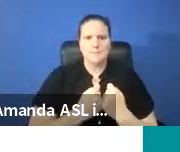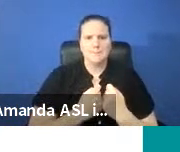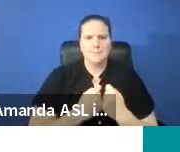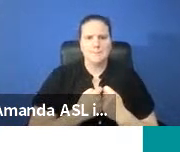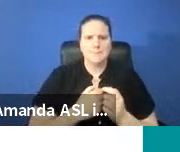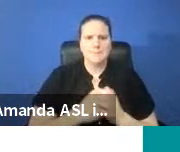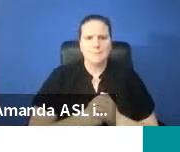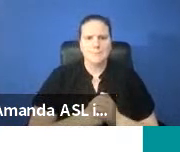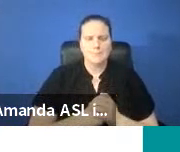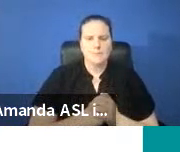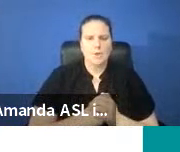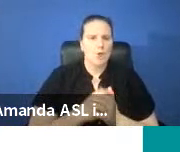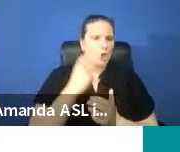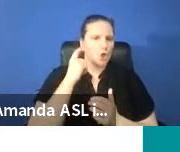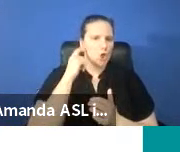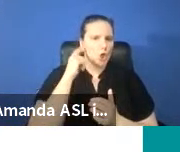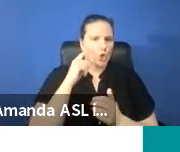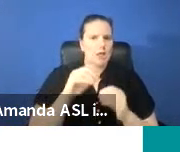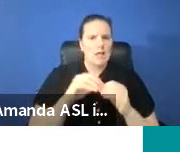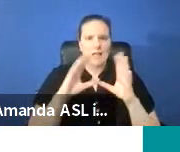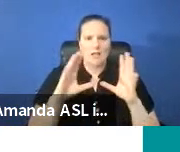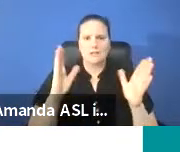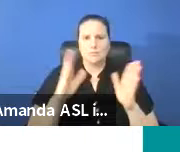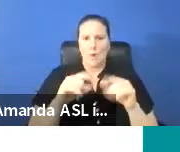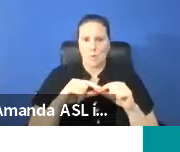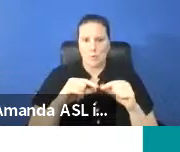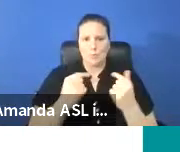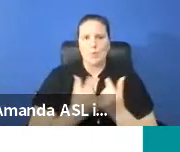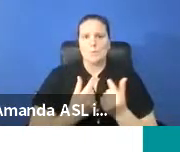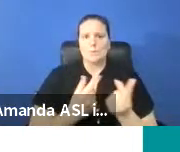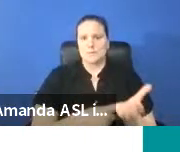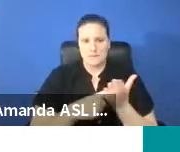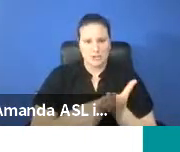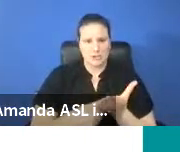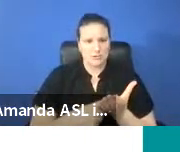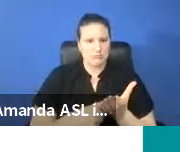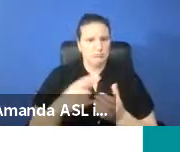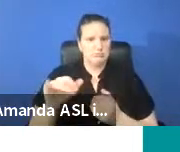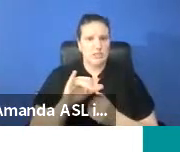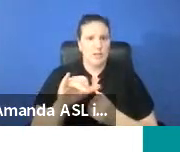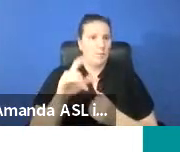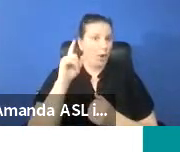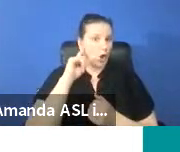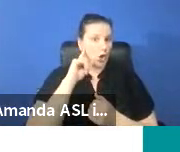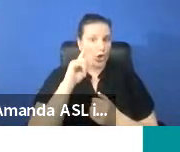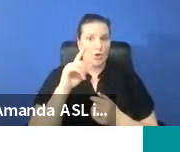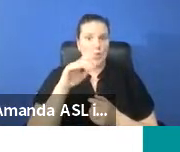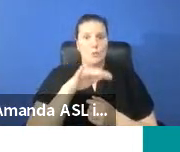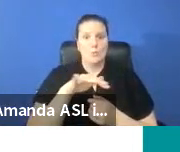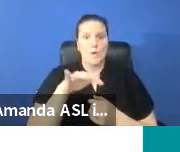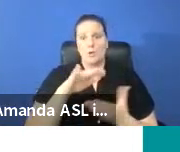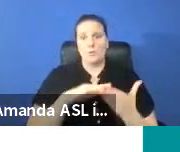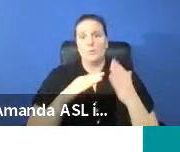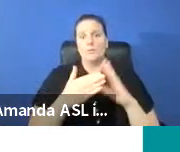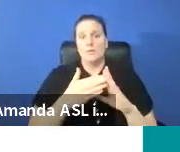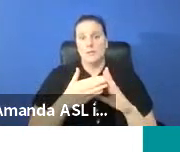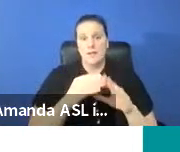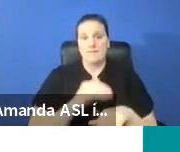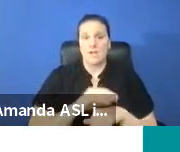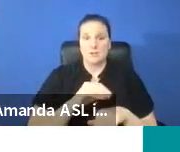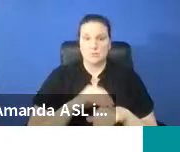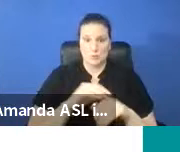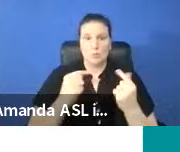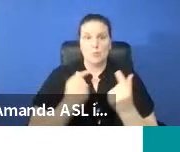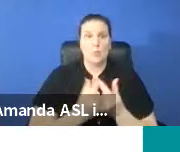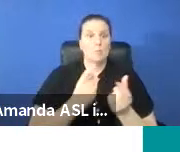Heard clearly that the small group discussion, similar to what they heard around the community advisory group